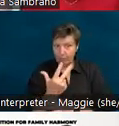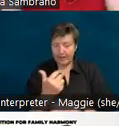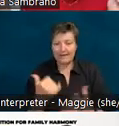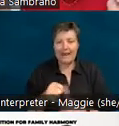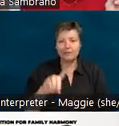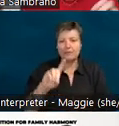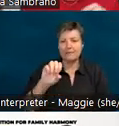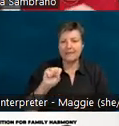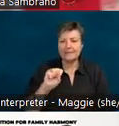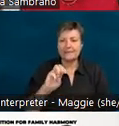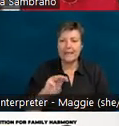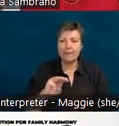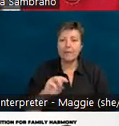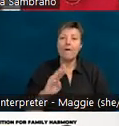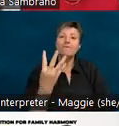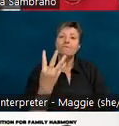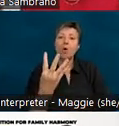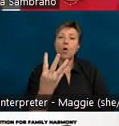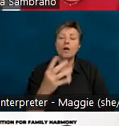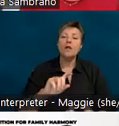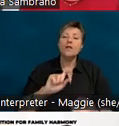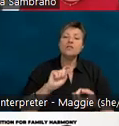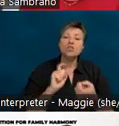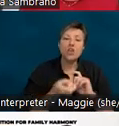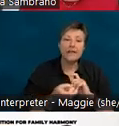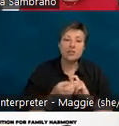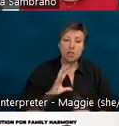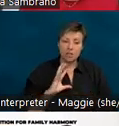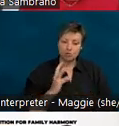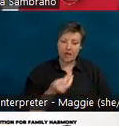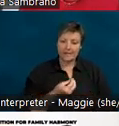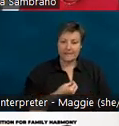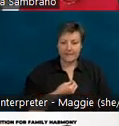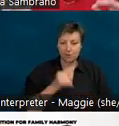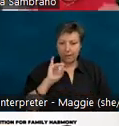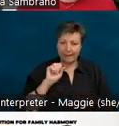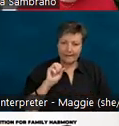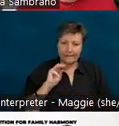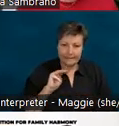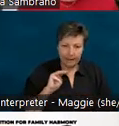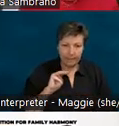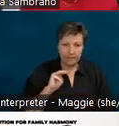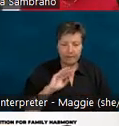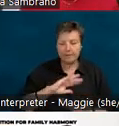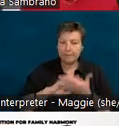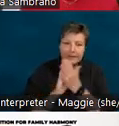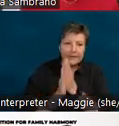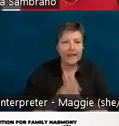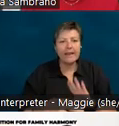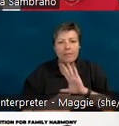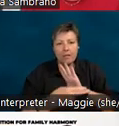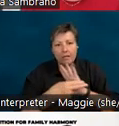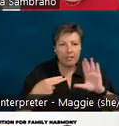changed transsexualism to gender identity disorder in adults and adolescents. So when this happened, activists